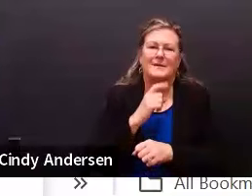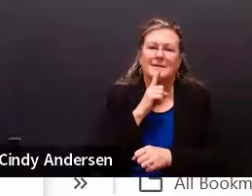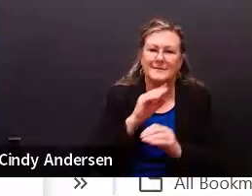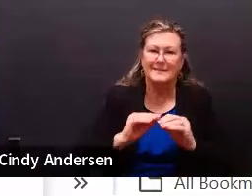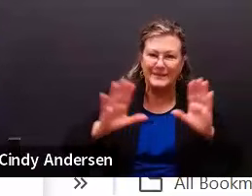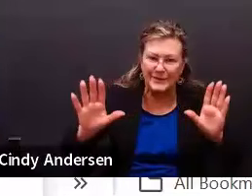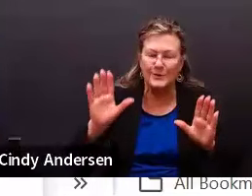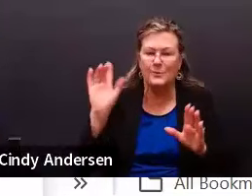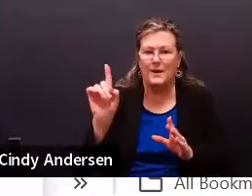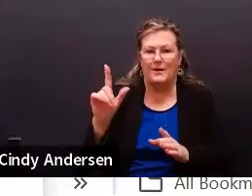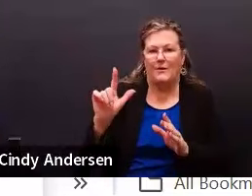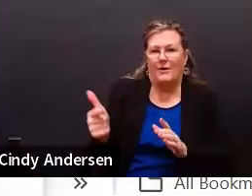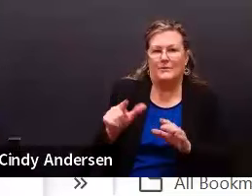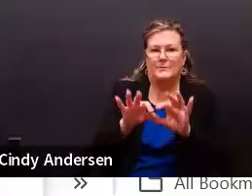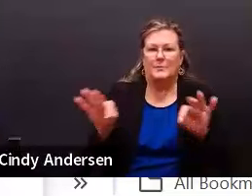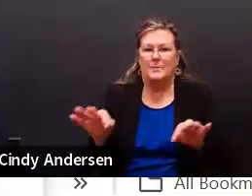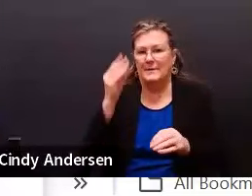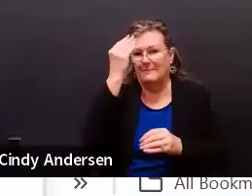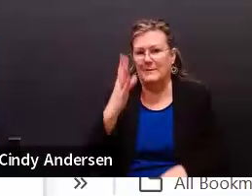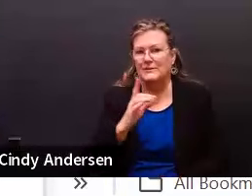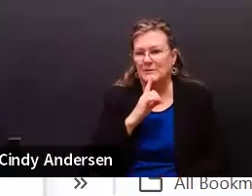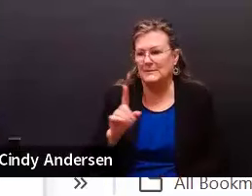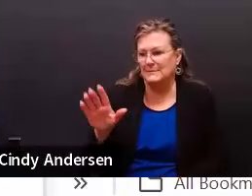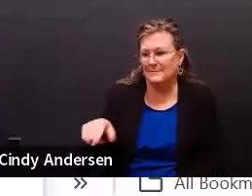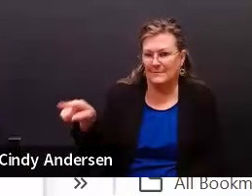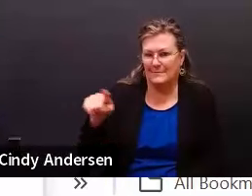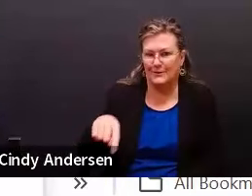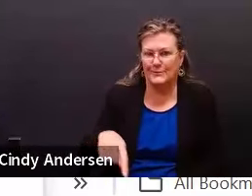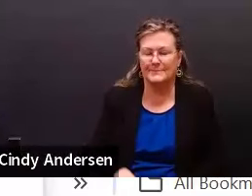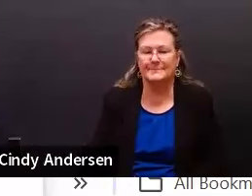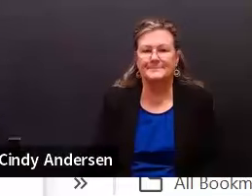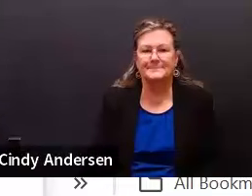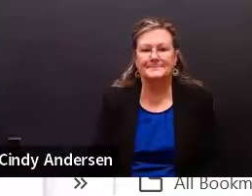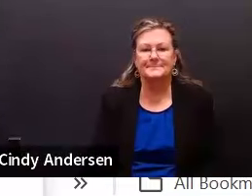alternate diploma information is on this Padlet.